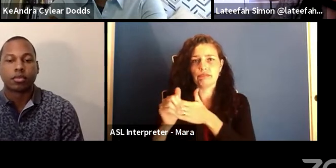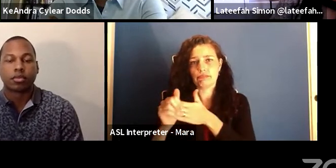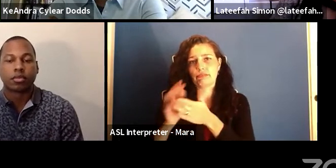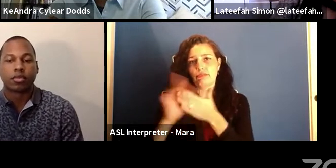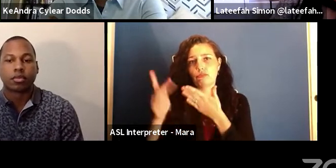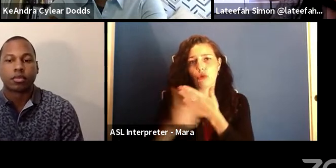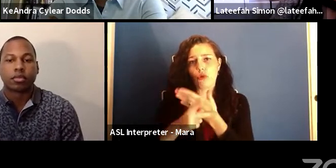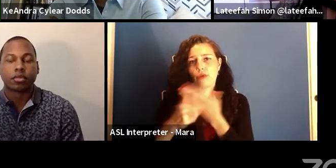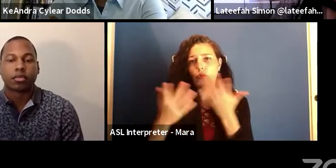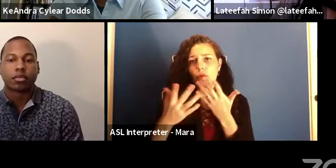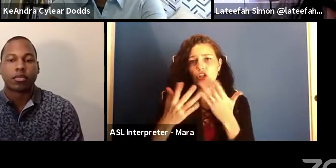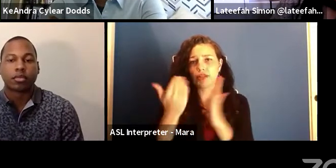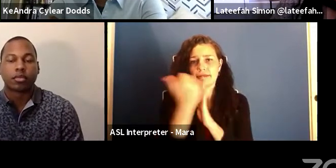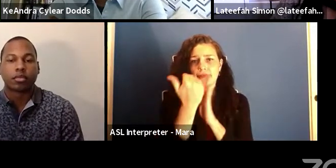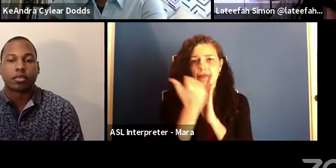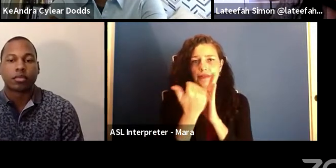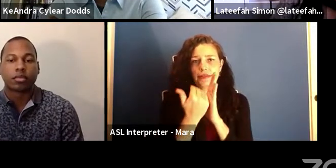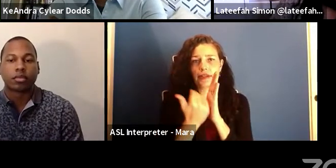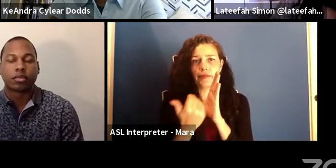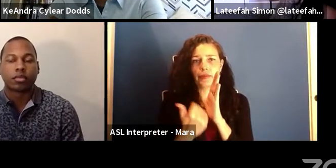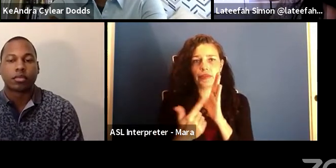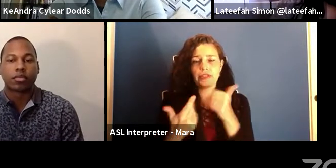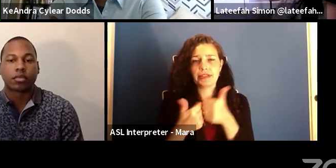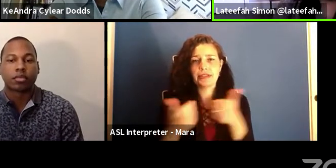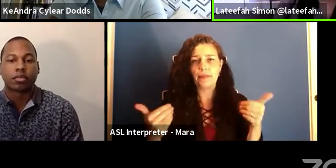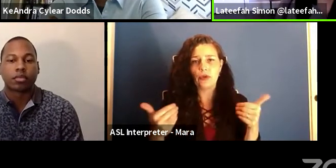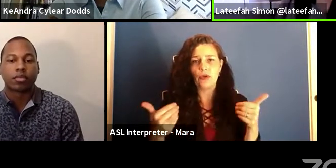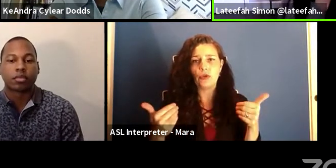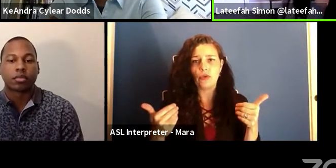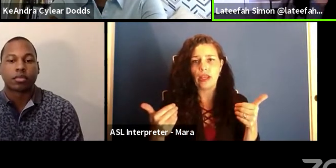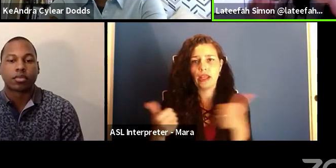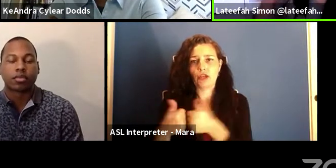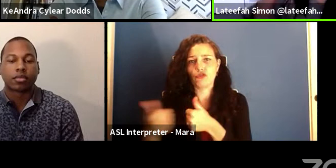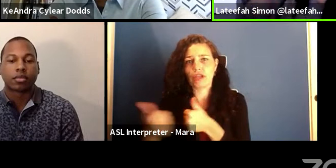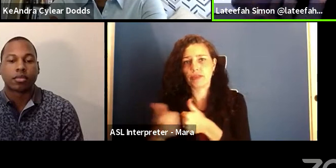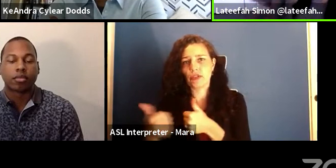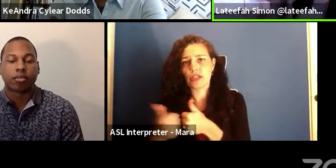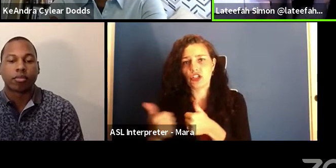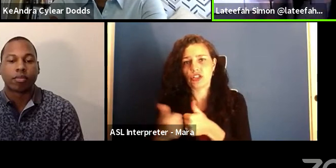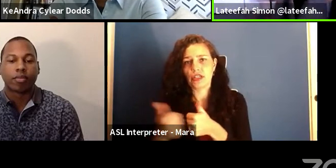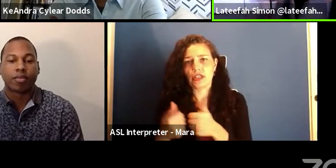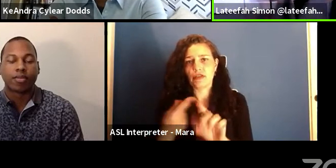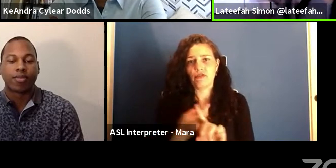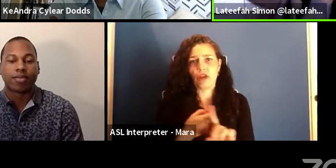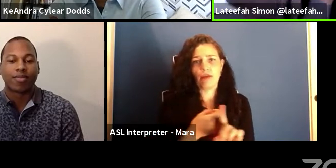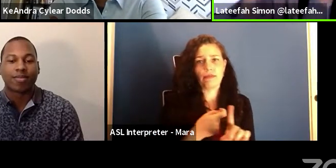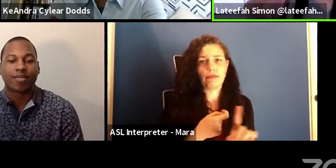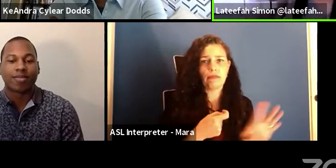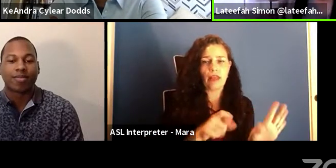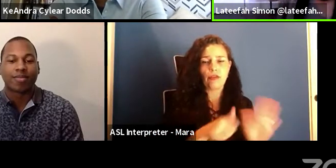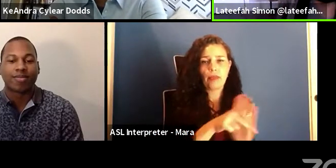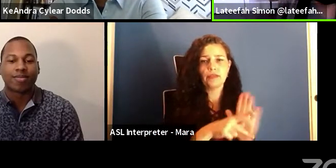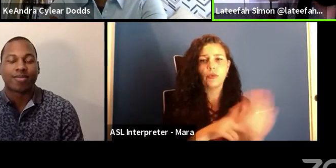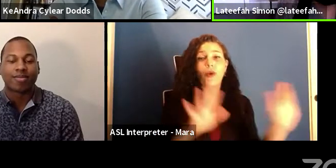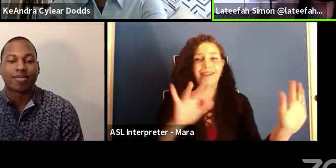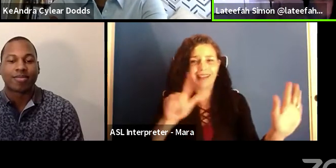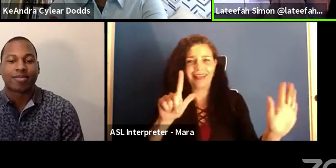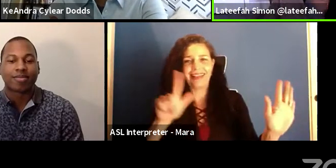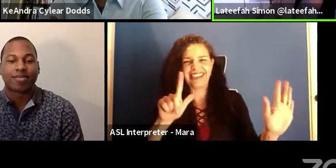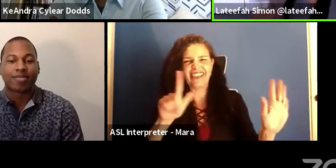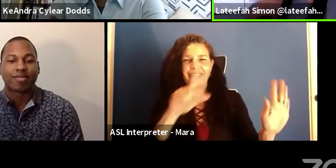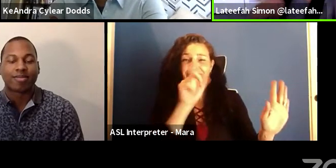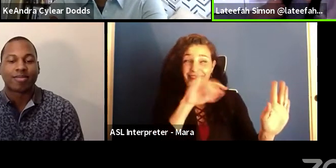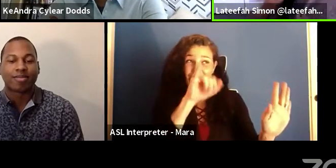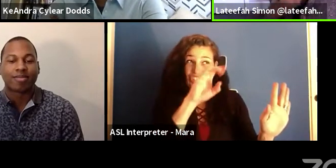to separating policing from transportation? Well, Jacob, I should ask you, because remember we developed some of those, we brainstormed about